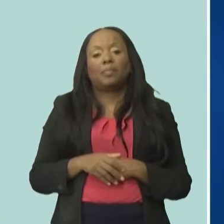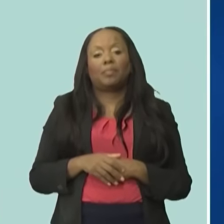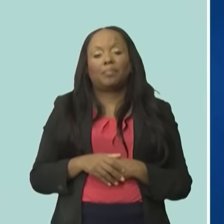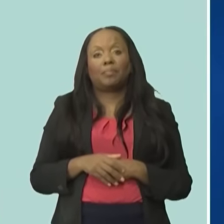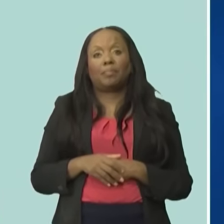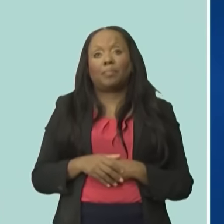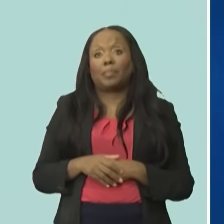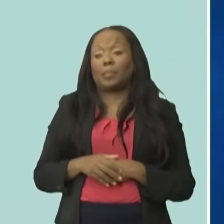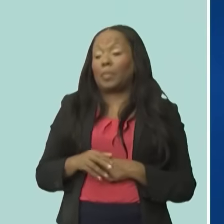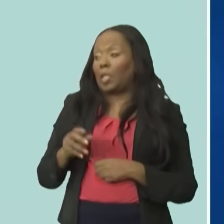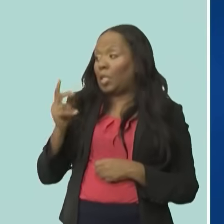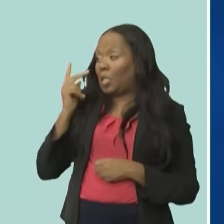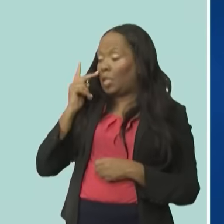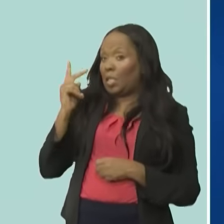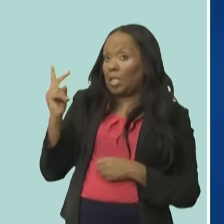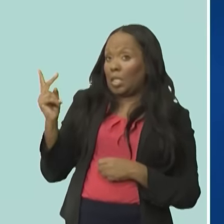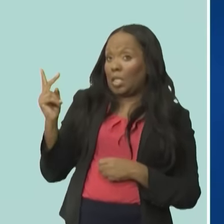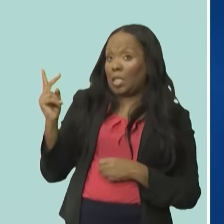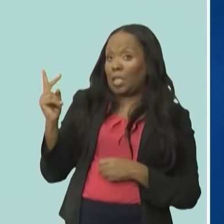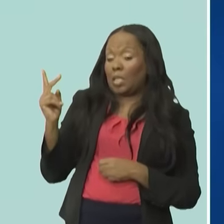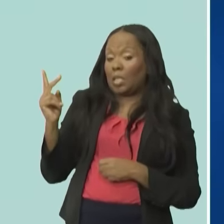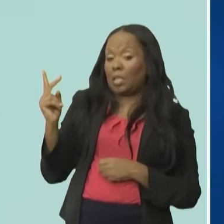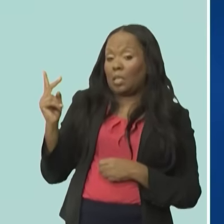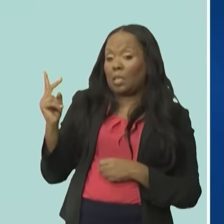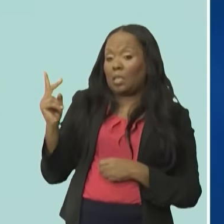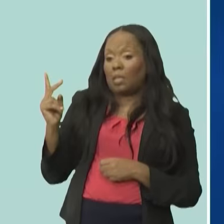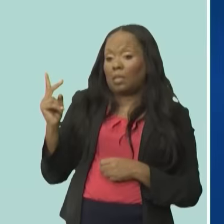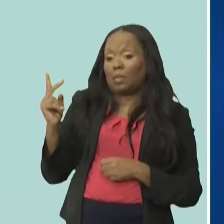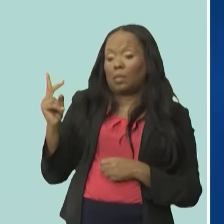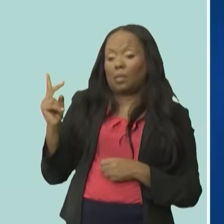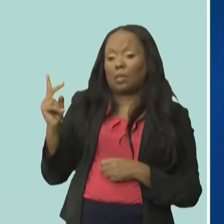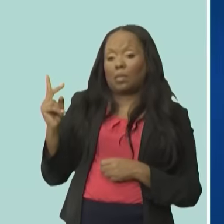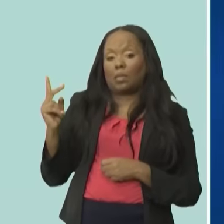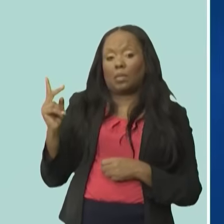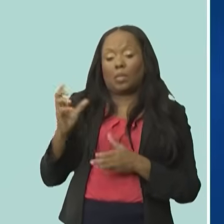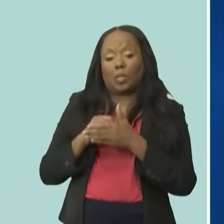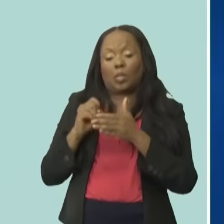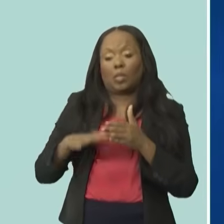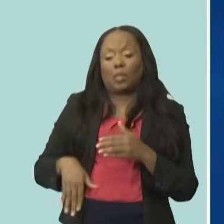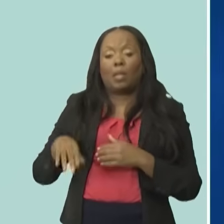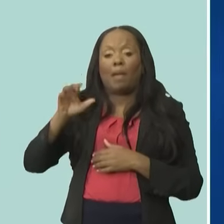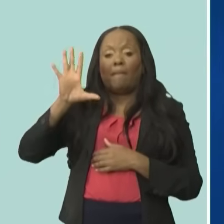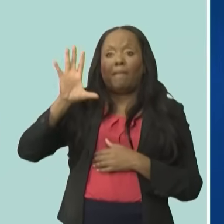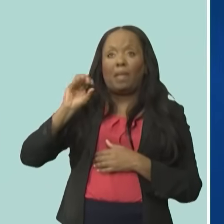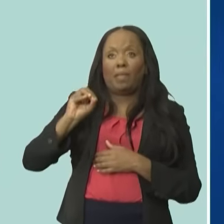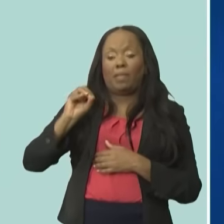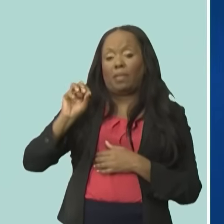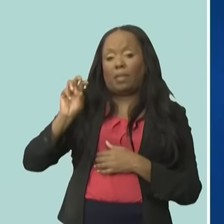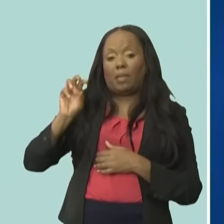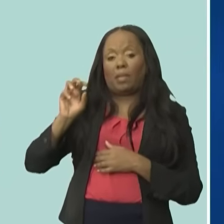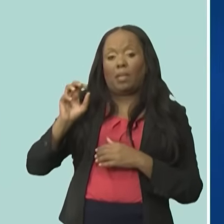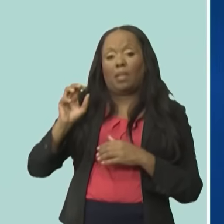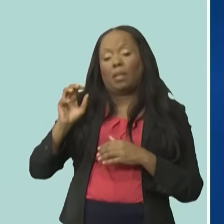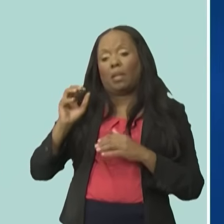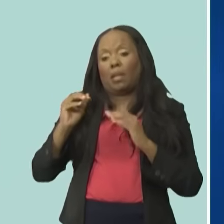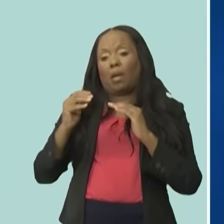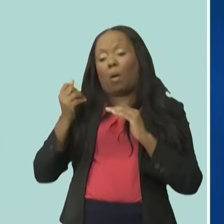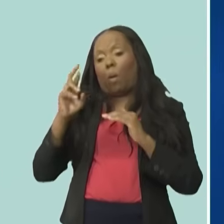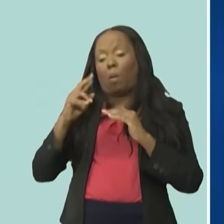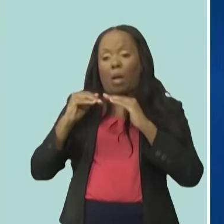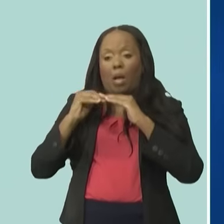children scoring 50 marks or less this year than in